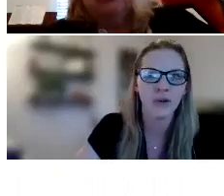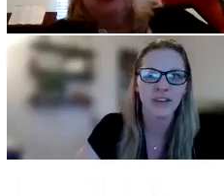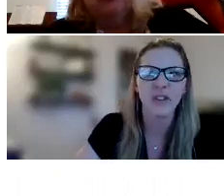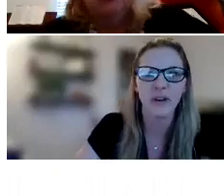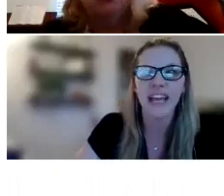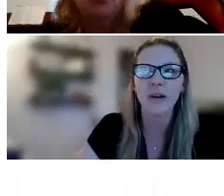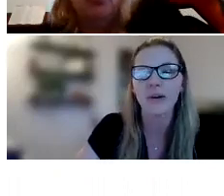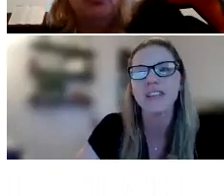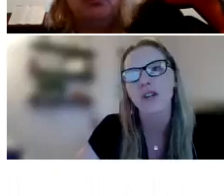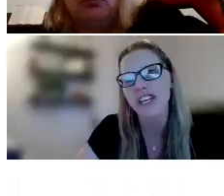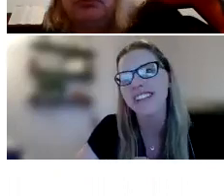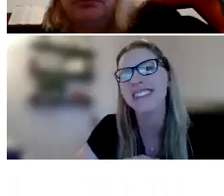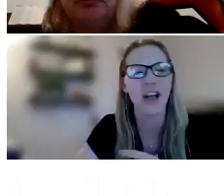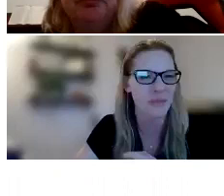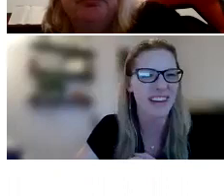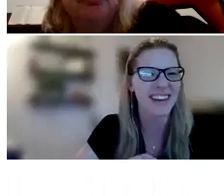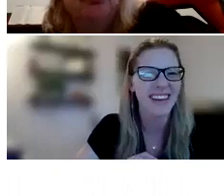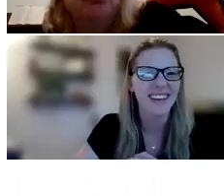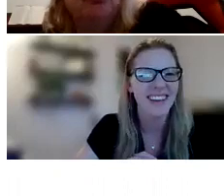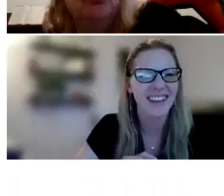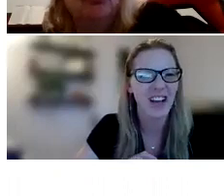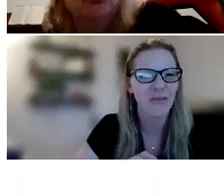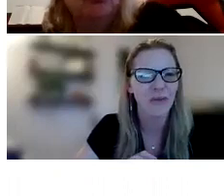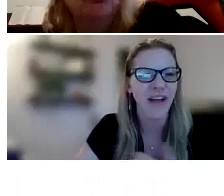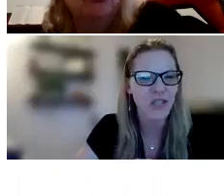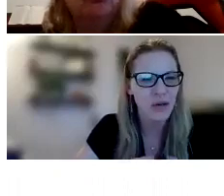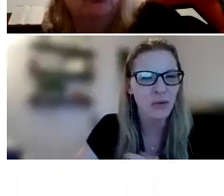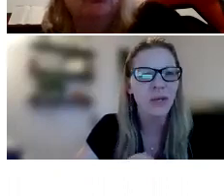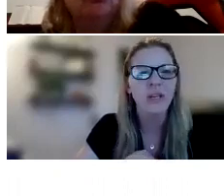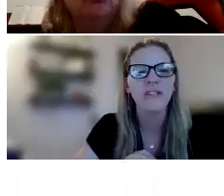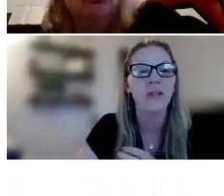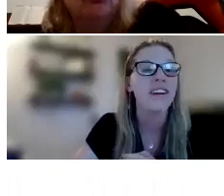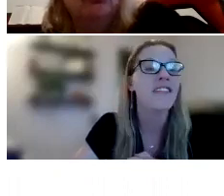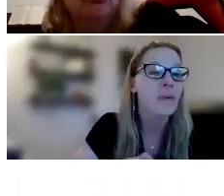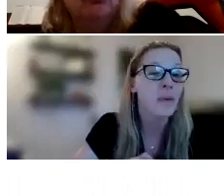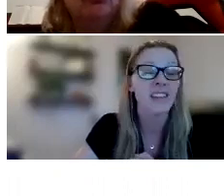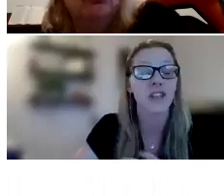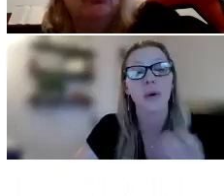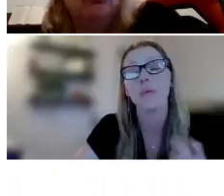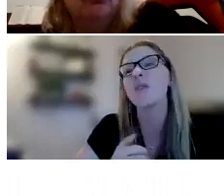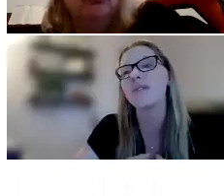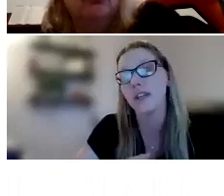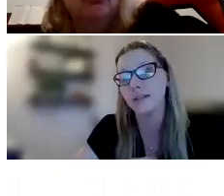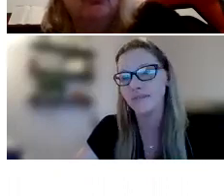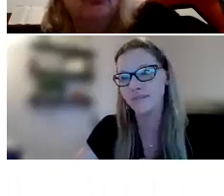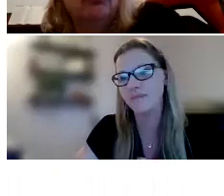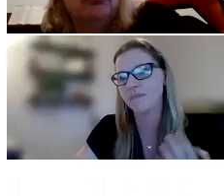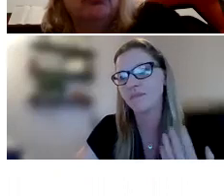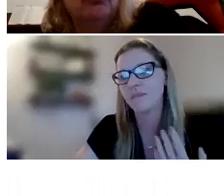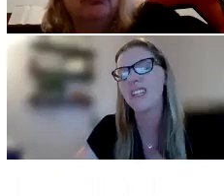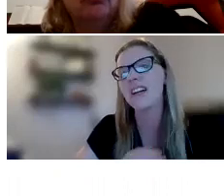was a unilateral insertion, that would be the 452. 453 is the